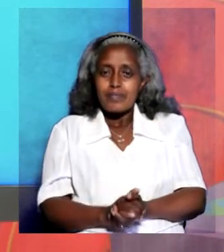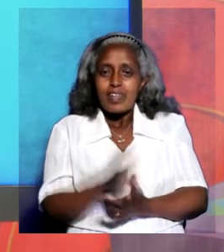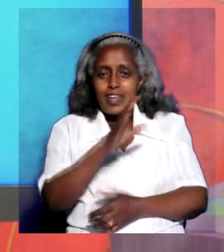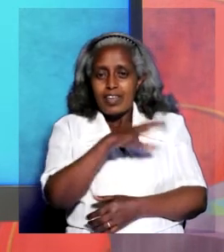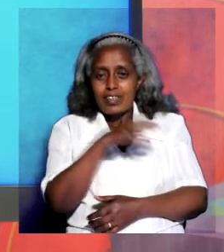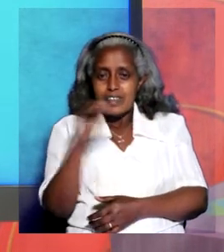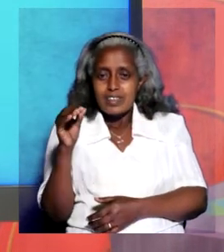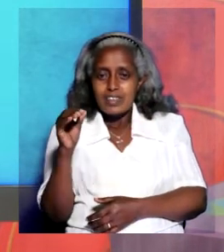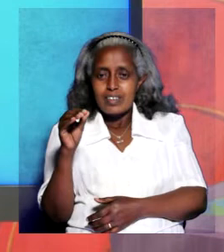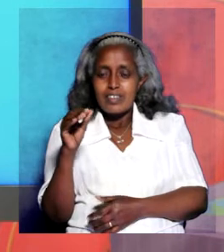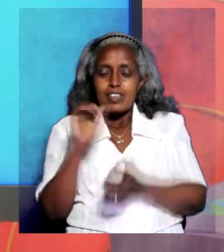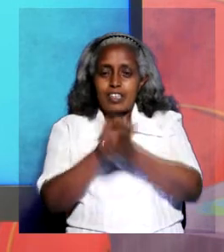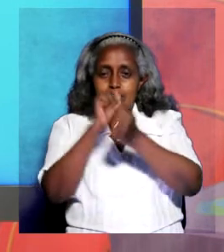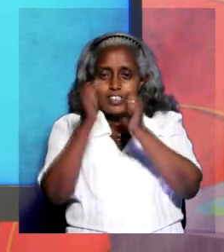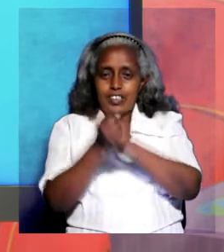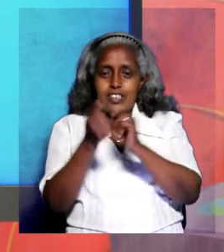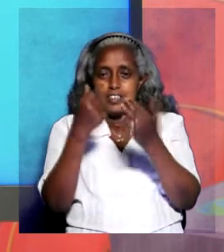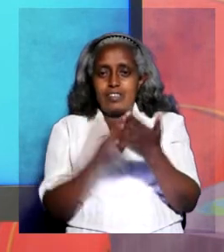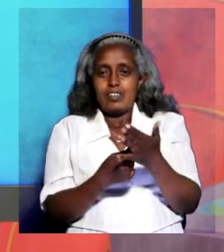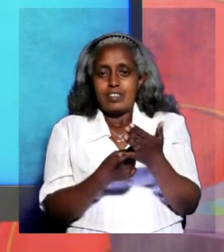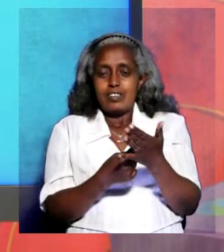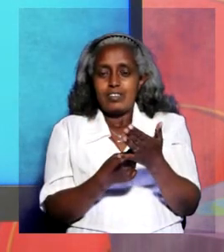And I can change this